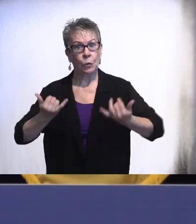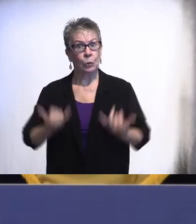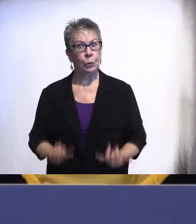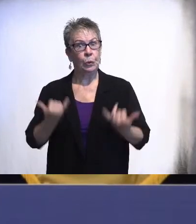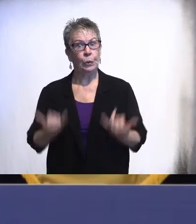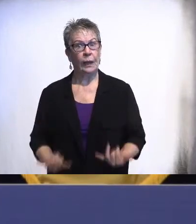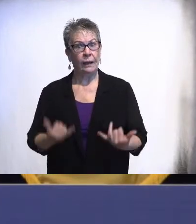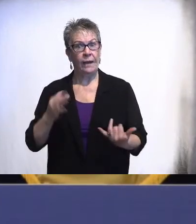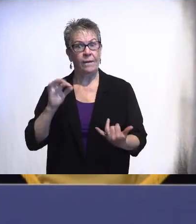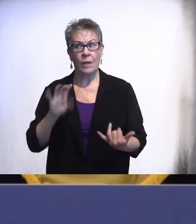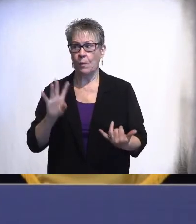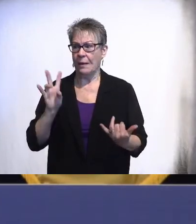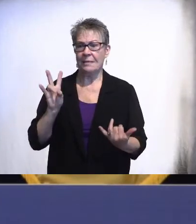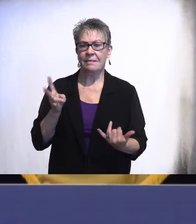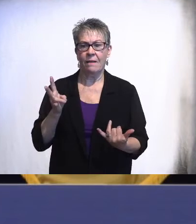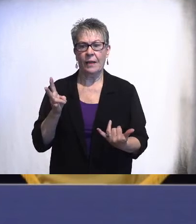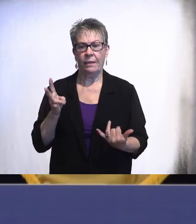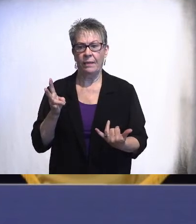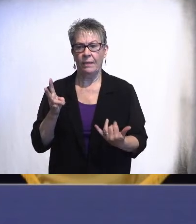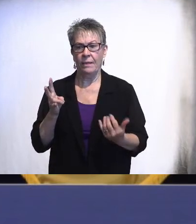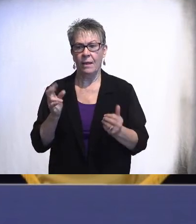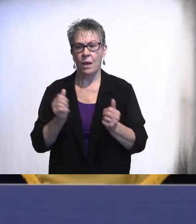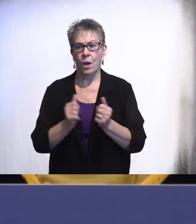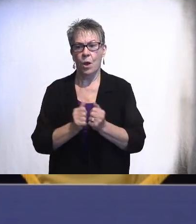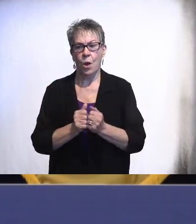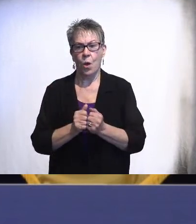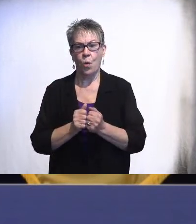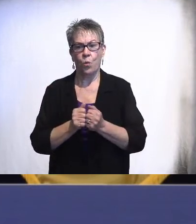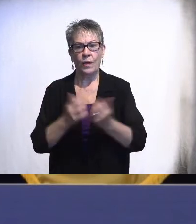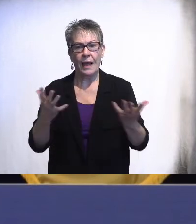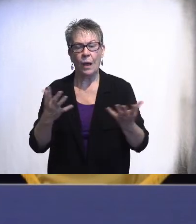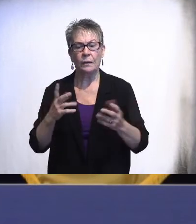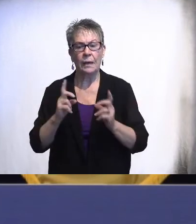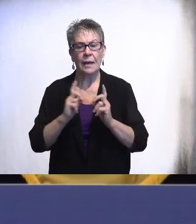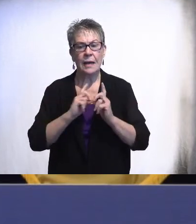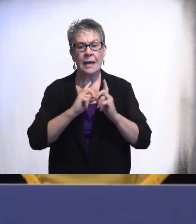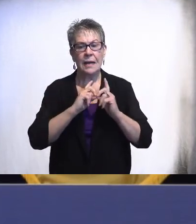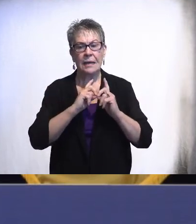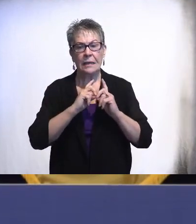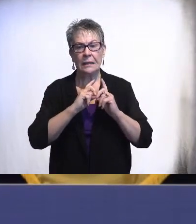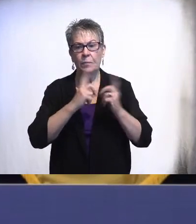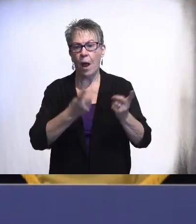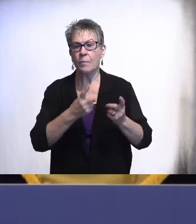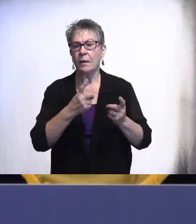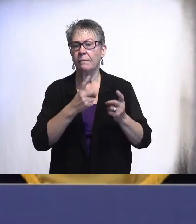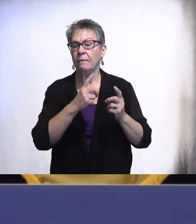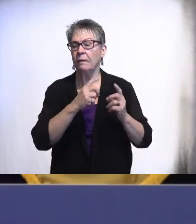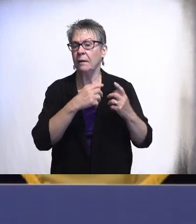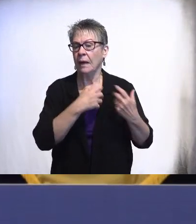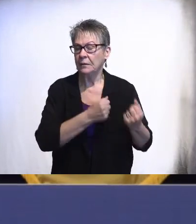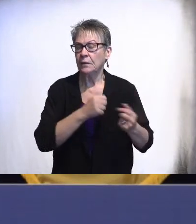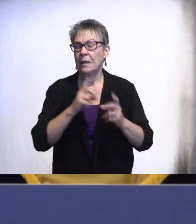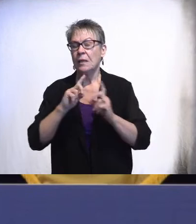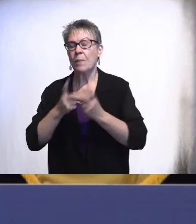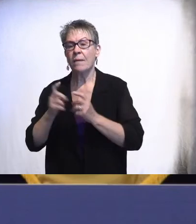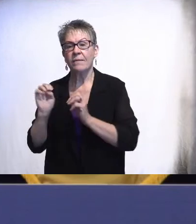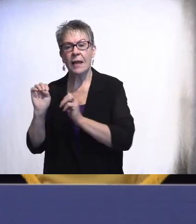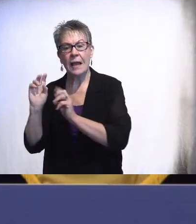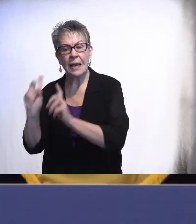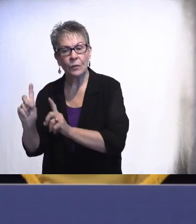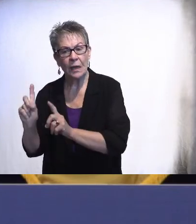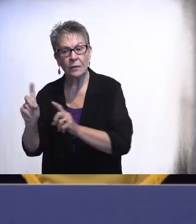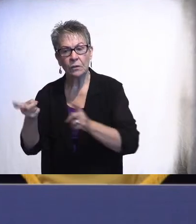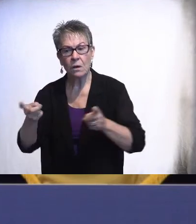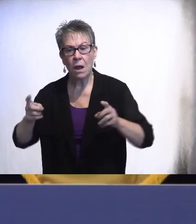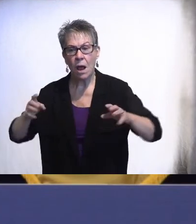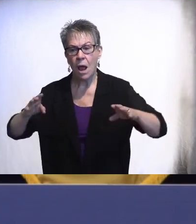from DOH or DOE that lays out how this decision will impact quarantine timelines, social distancing, and contact tracing? What can we expect that